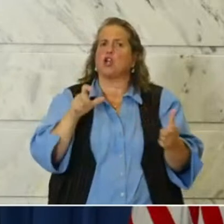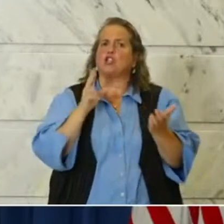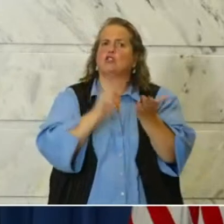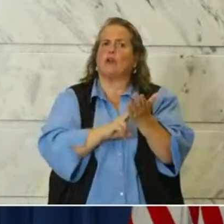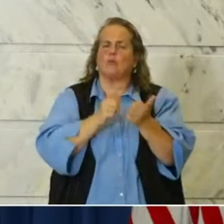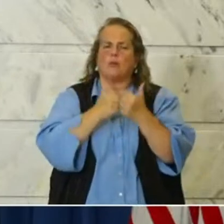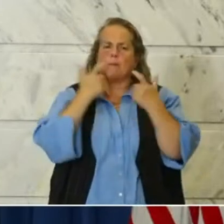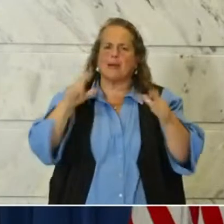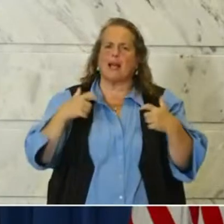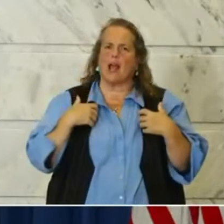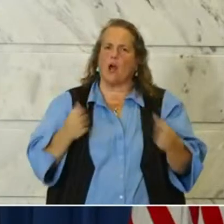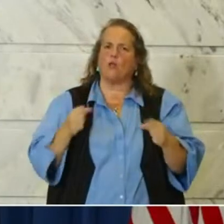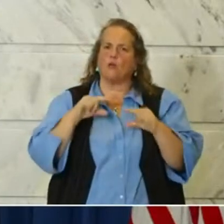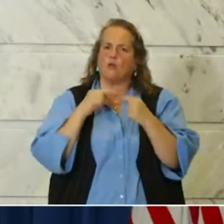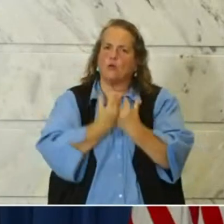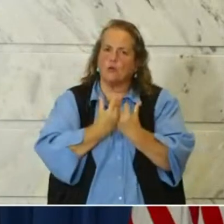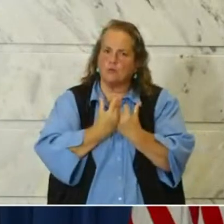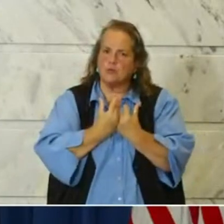there.